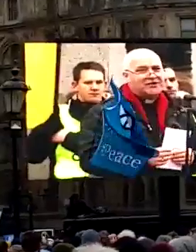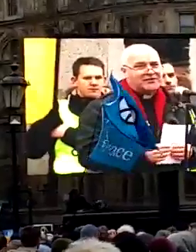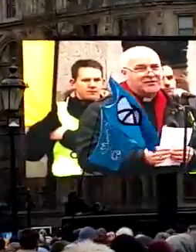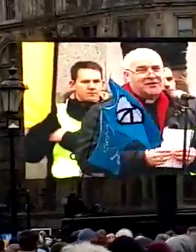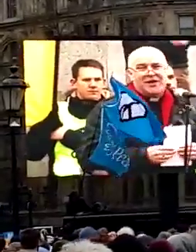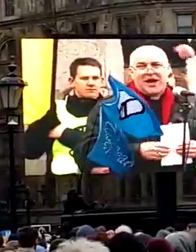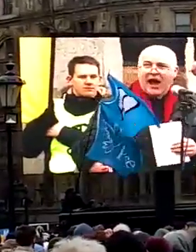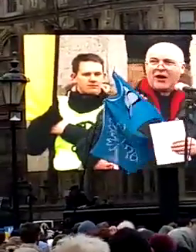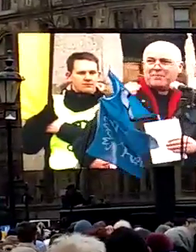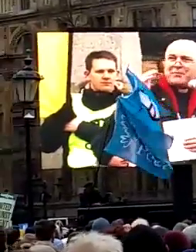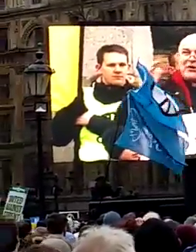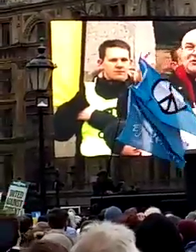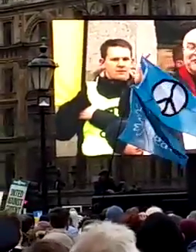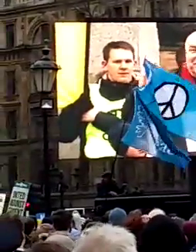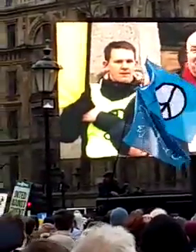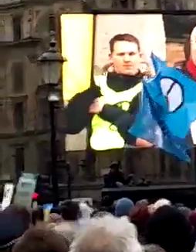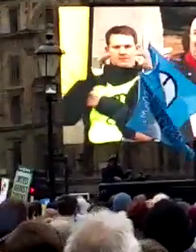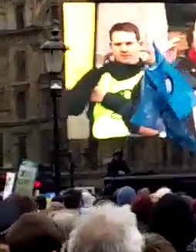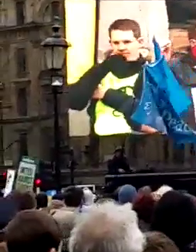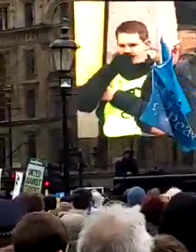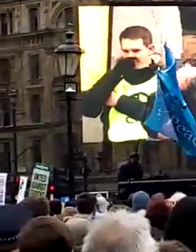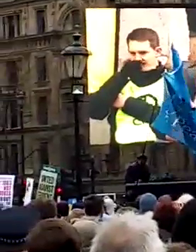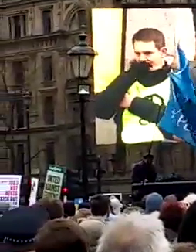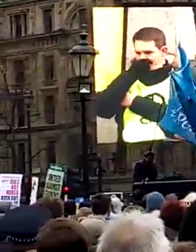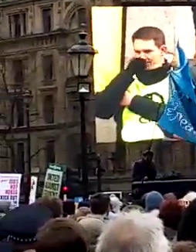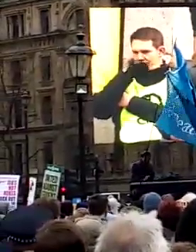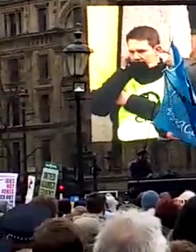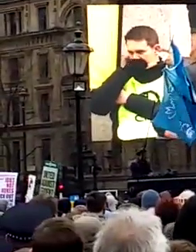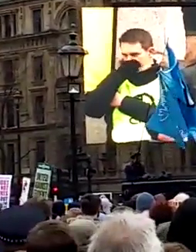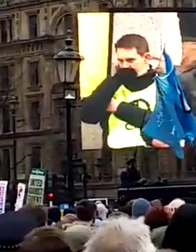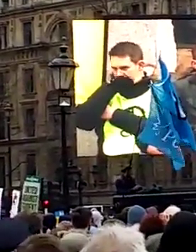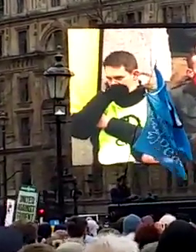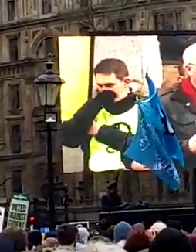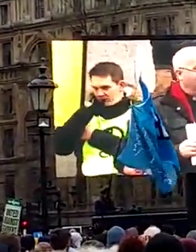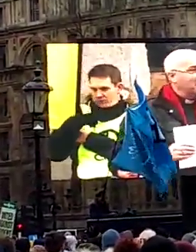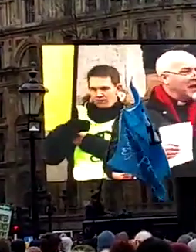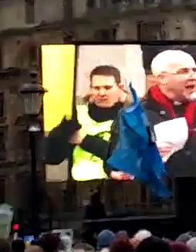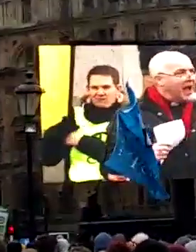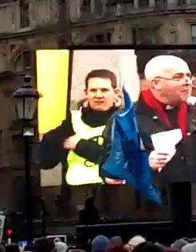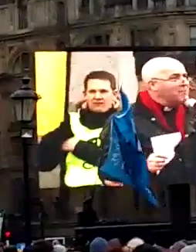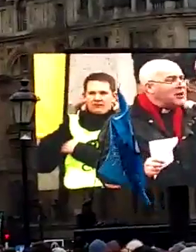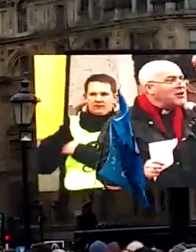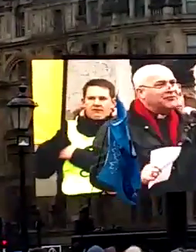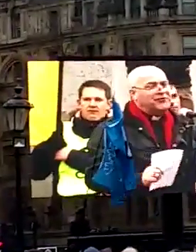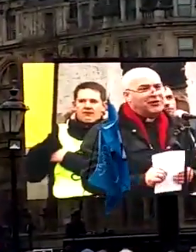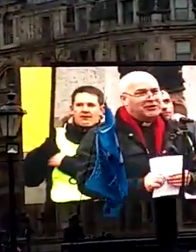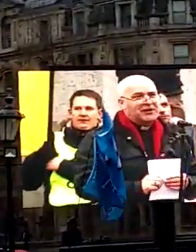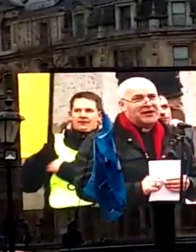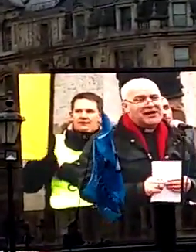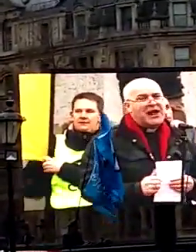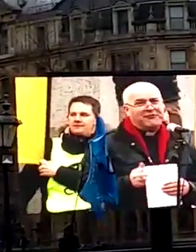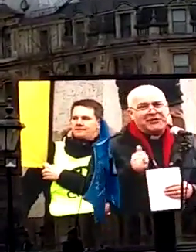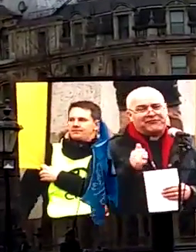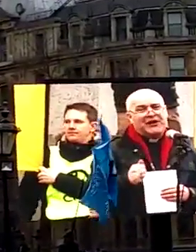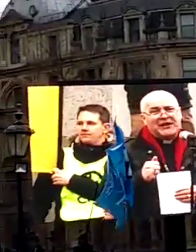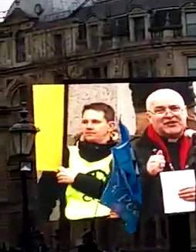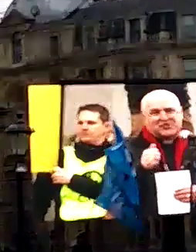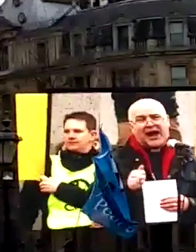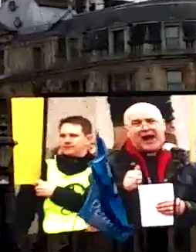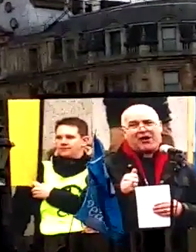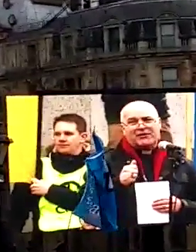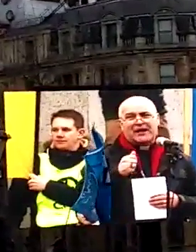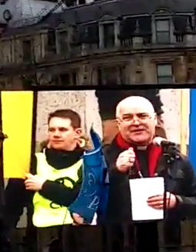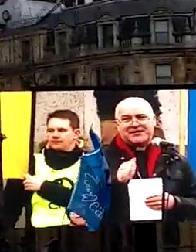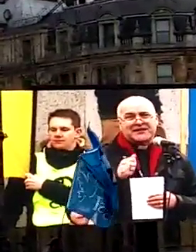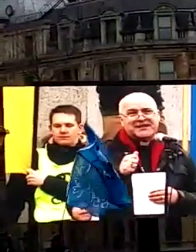of London, how beautiful here in Trafalgar Square, how beautiful in every